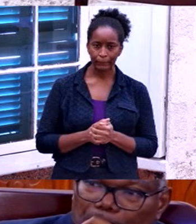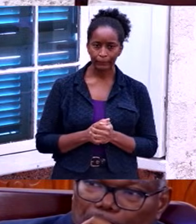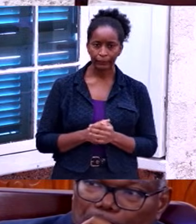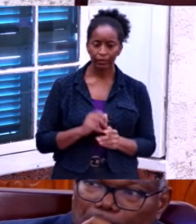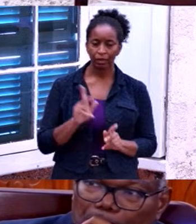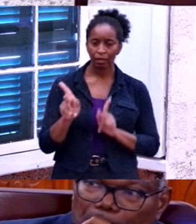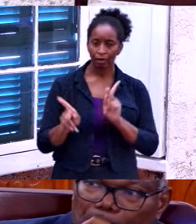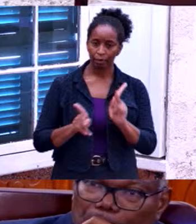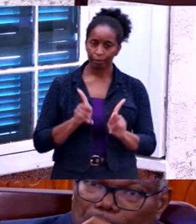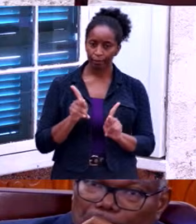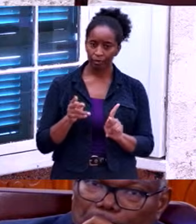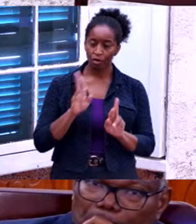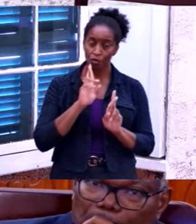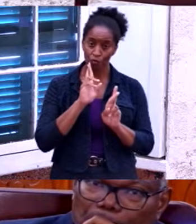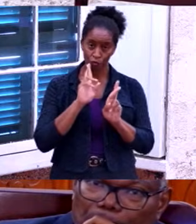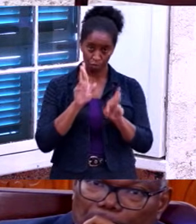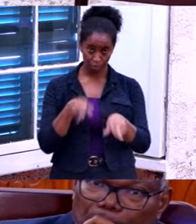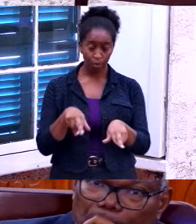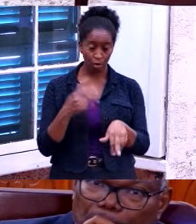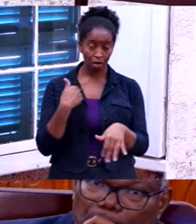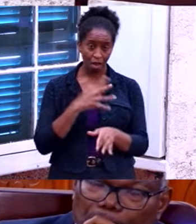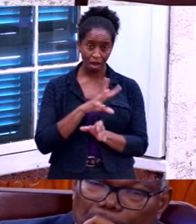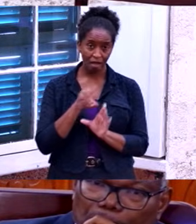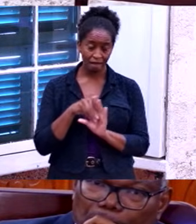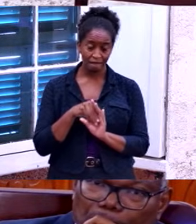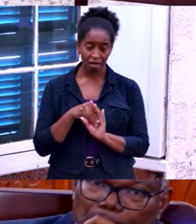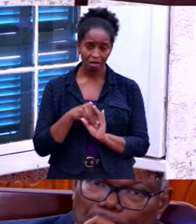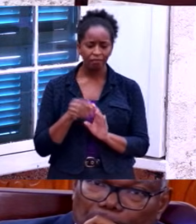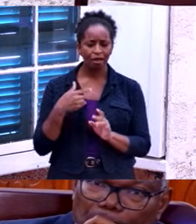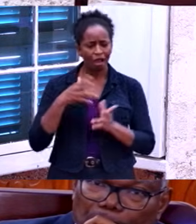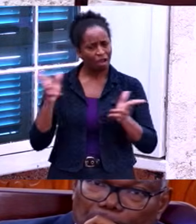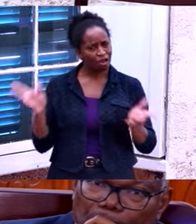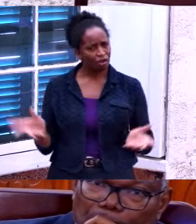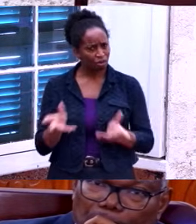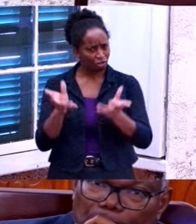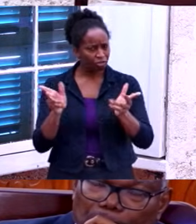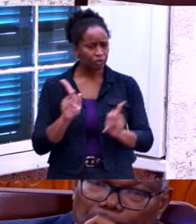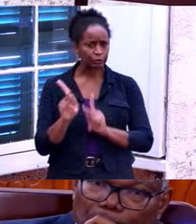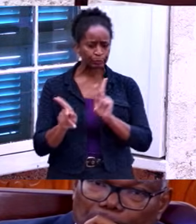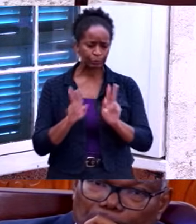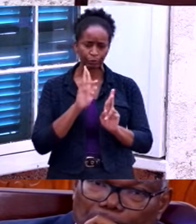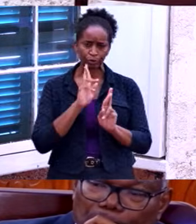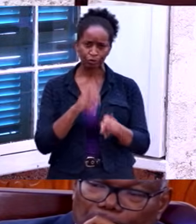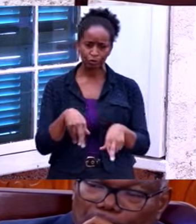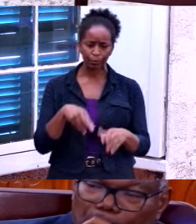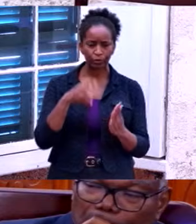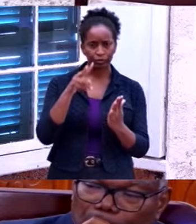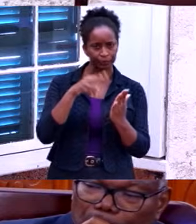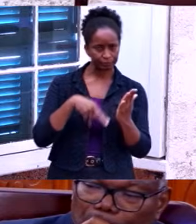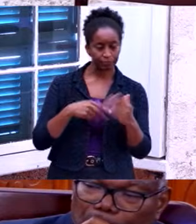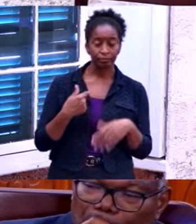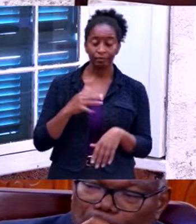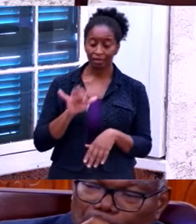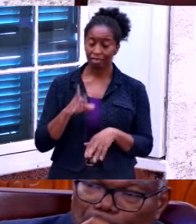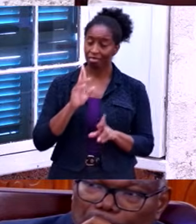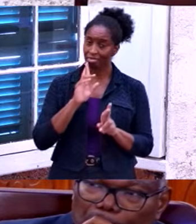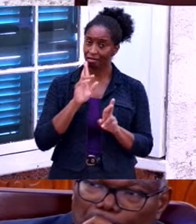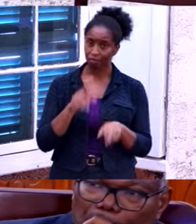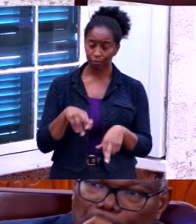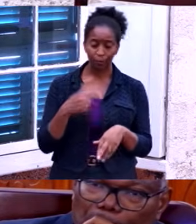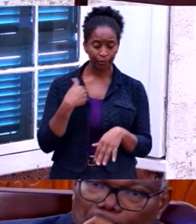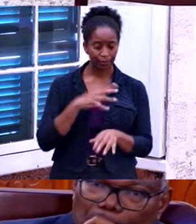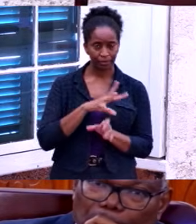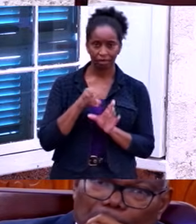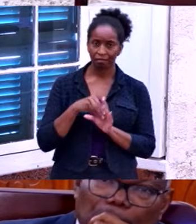of the report in which I was involved, that it was a tremendous honor for me to be so. And I hope that